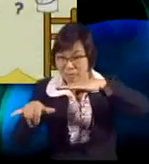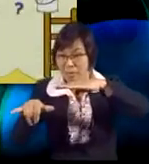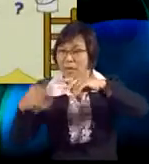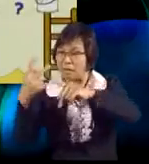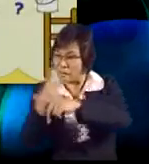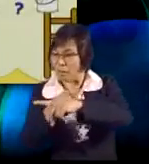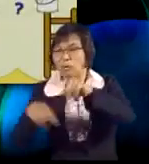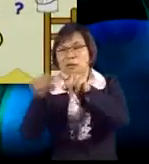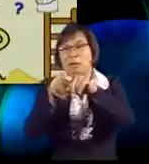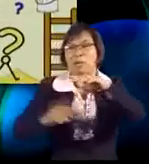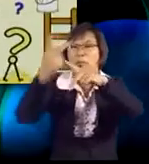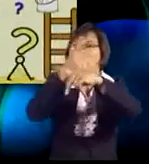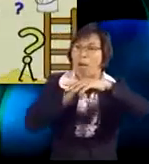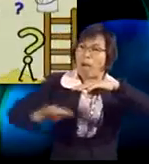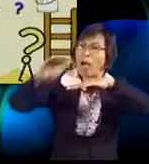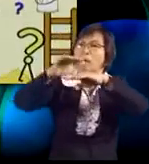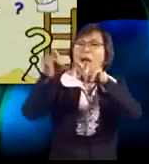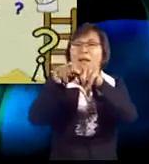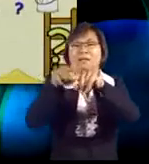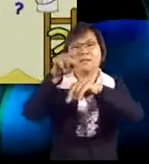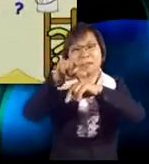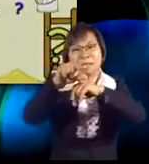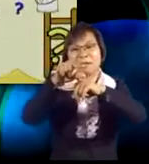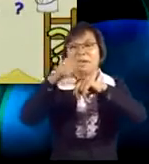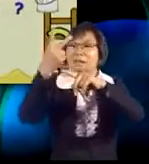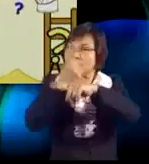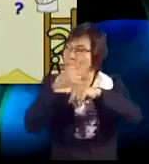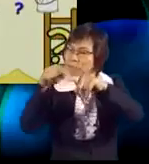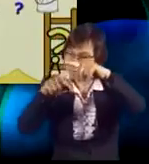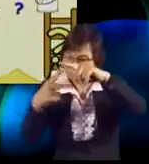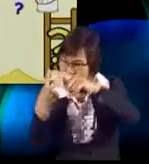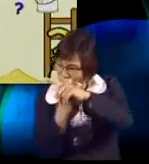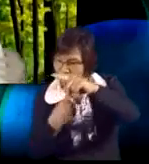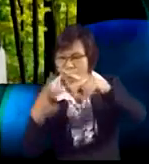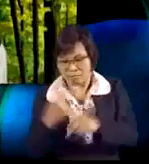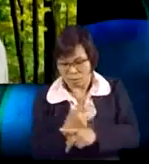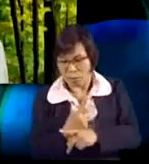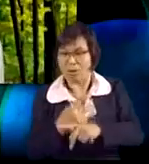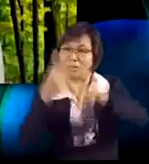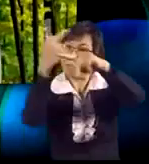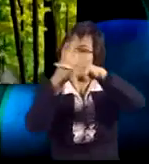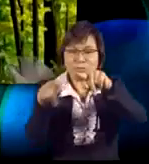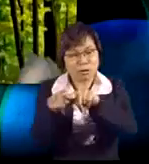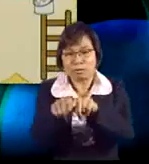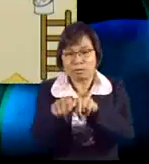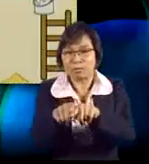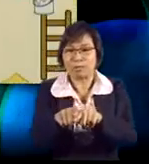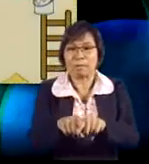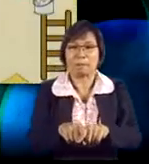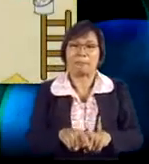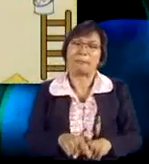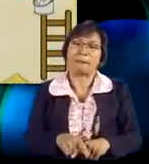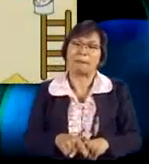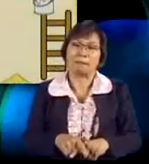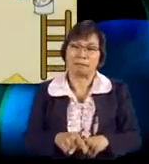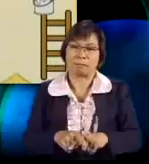we multiply the denominators by a certain number, we must also multiply the numerator by the same number.